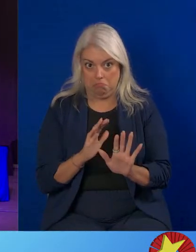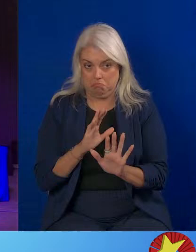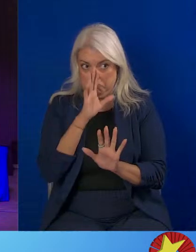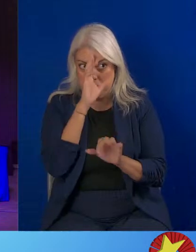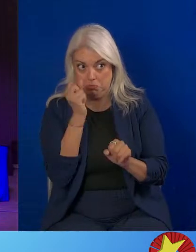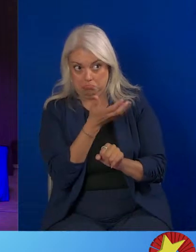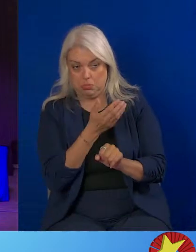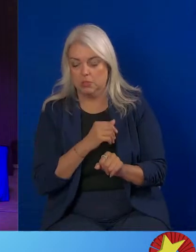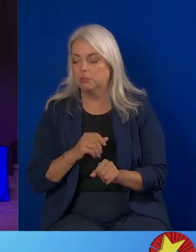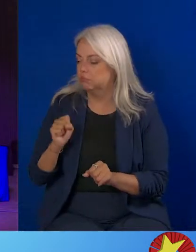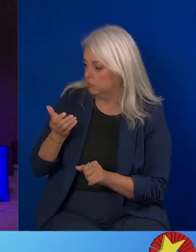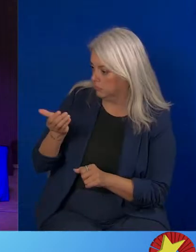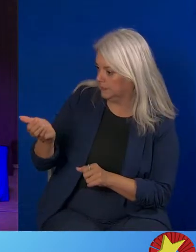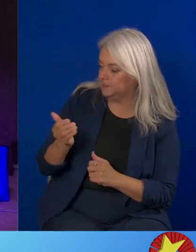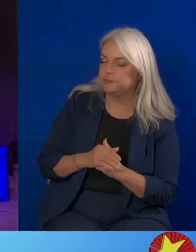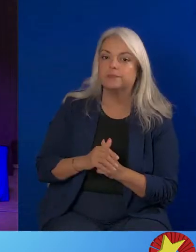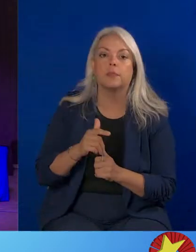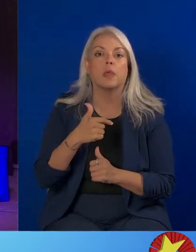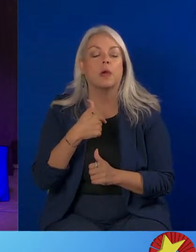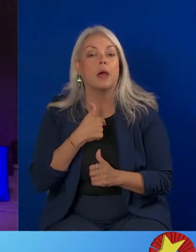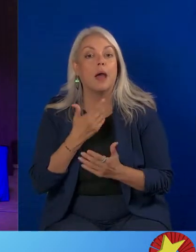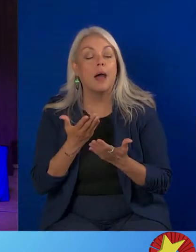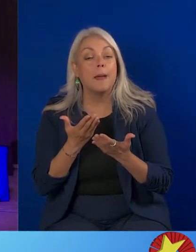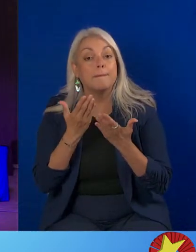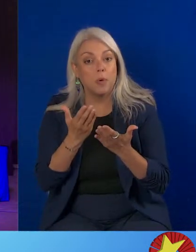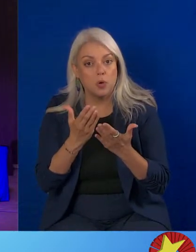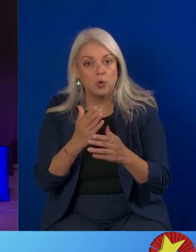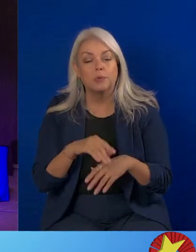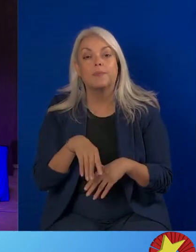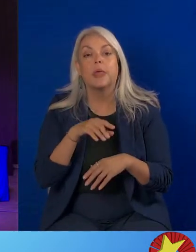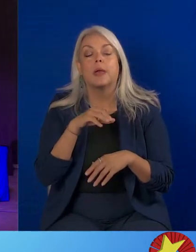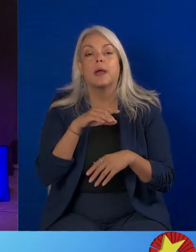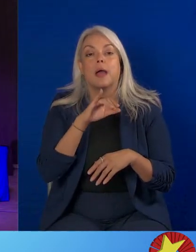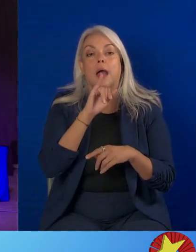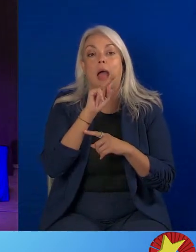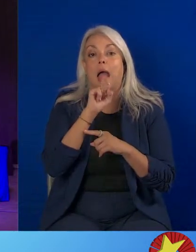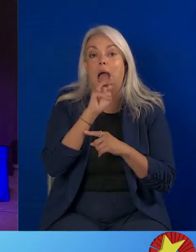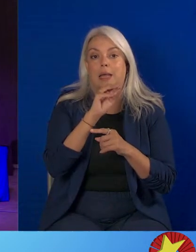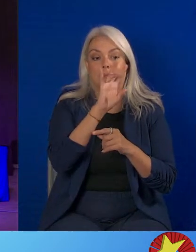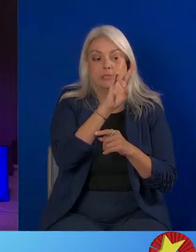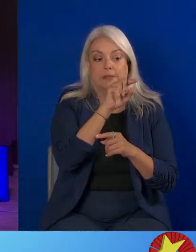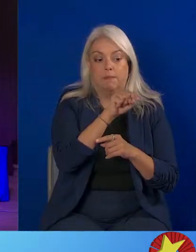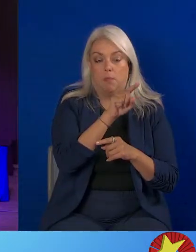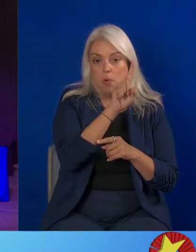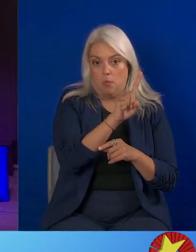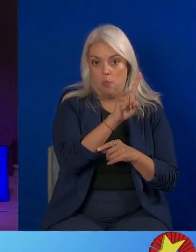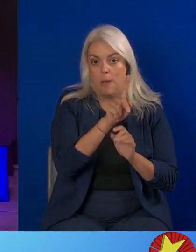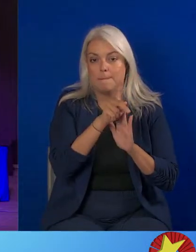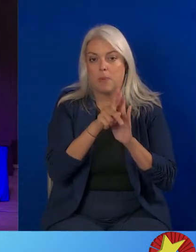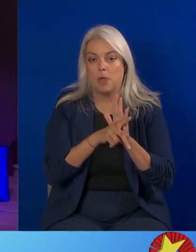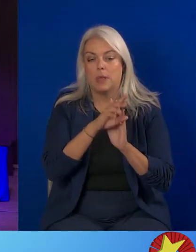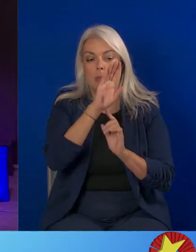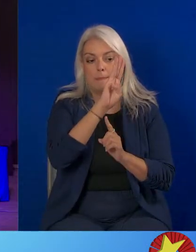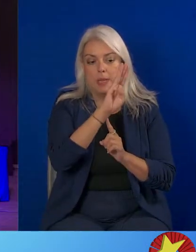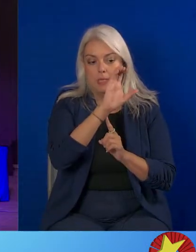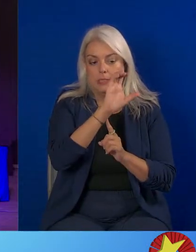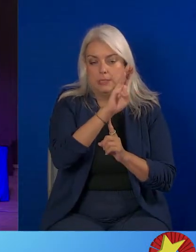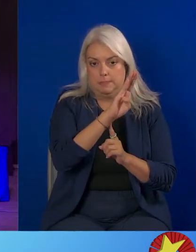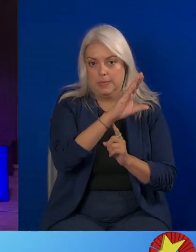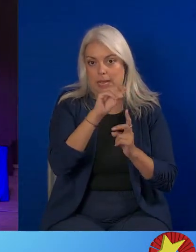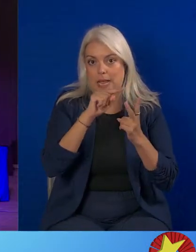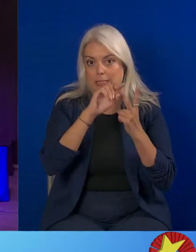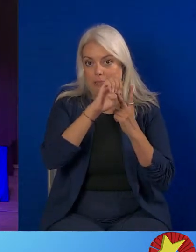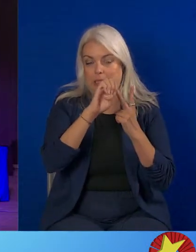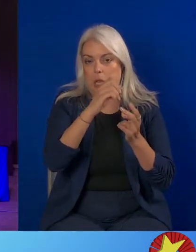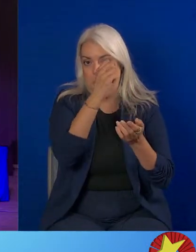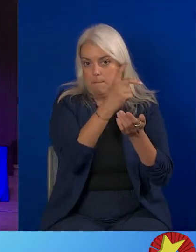I make a motion that item 7.1, policy BCB and EE be approved, that